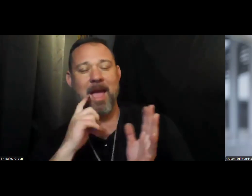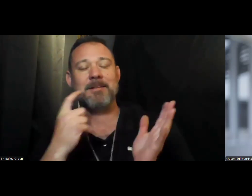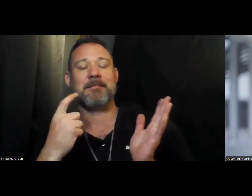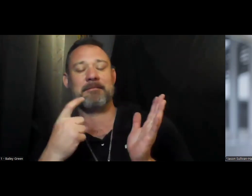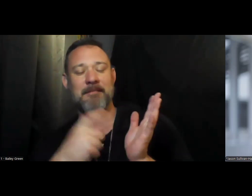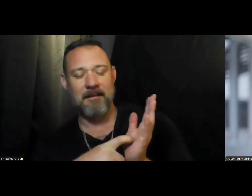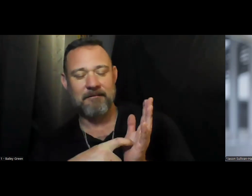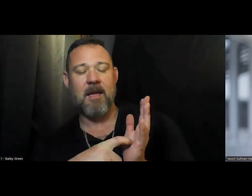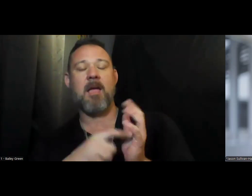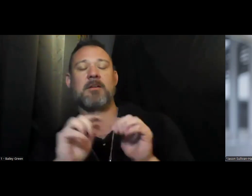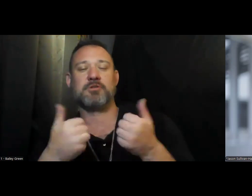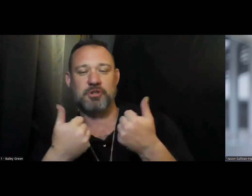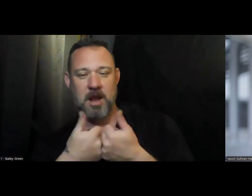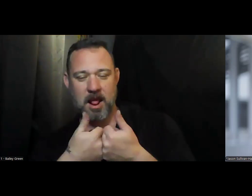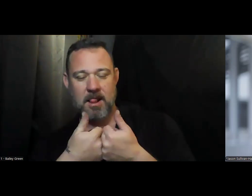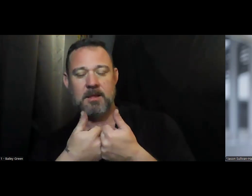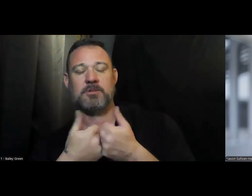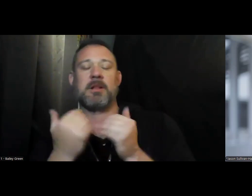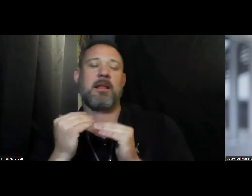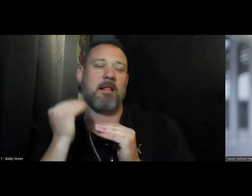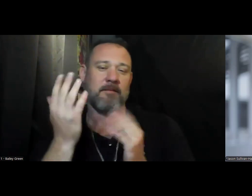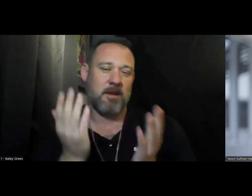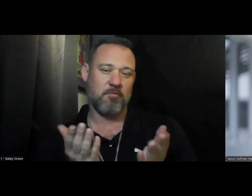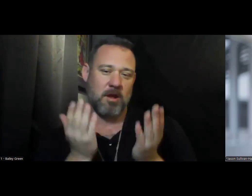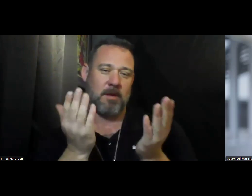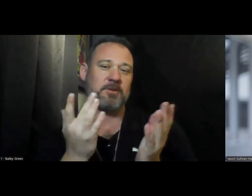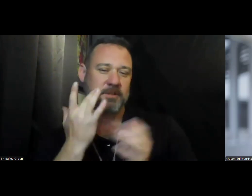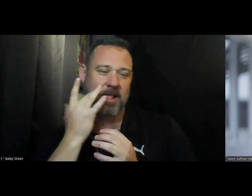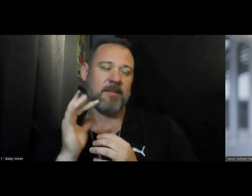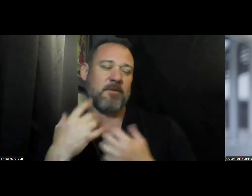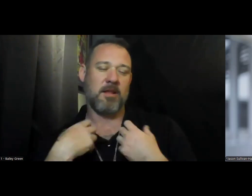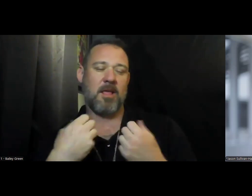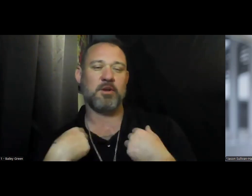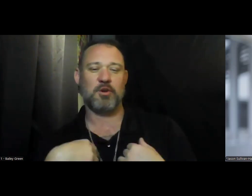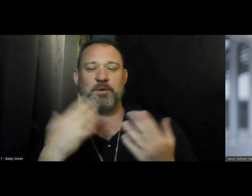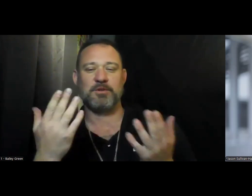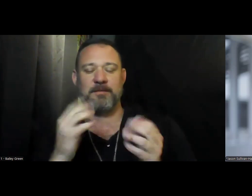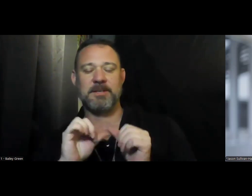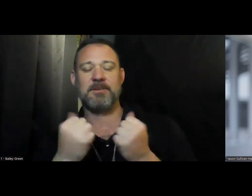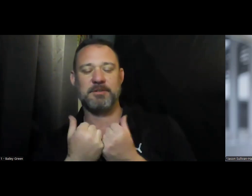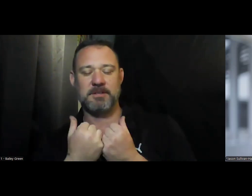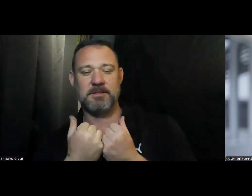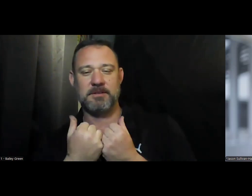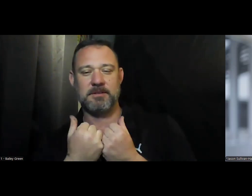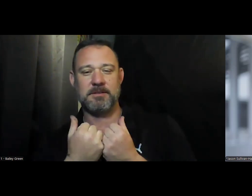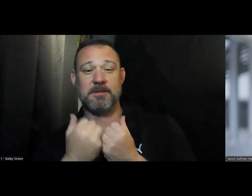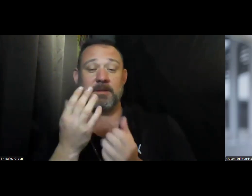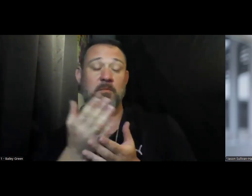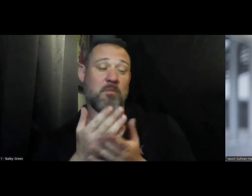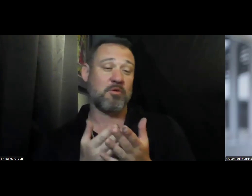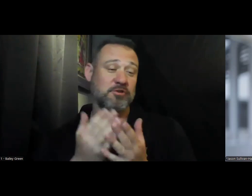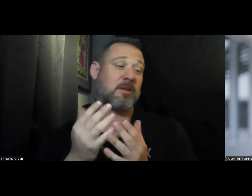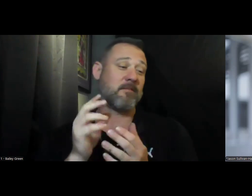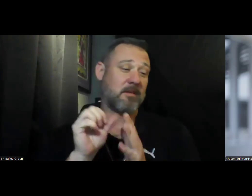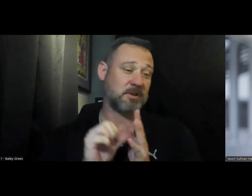identify systemic challenges and elevate recommendations to the California Health and Human Services Agency. This portion of the agenda